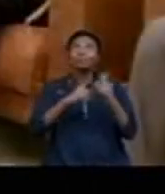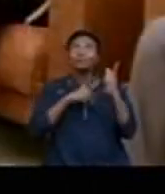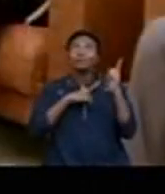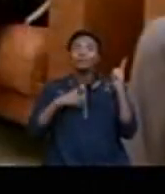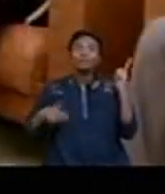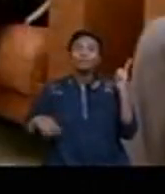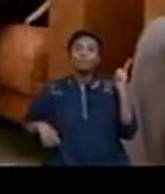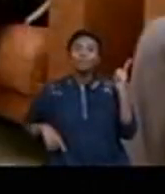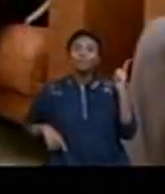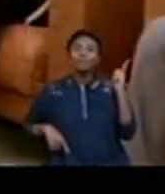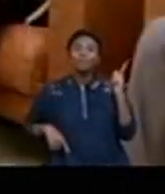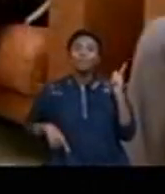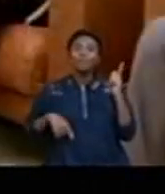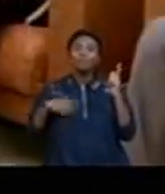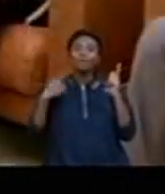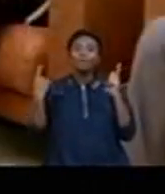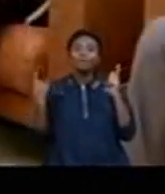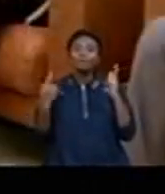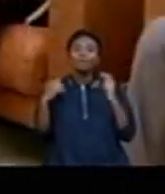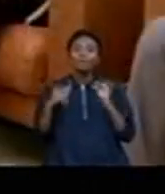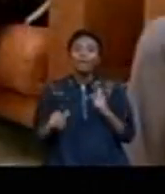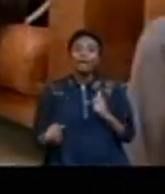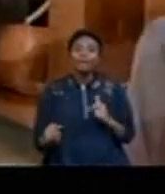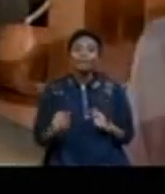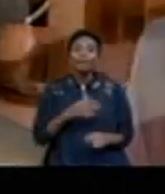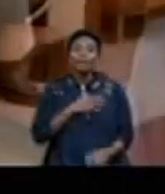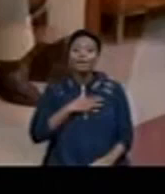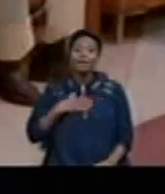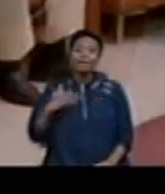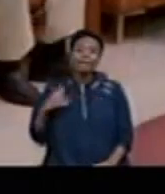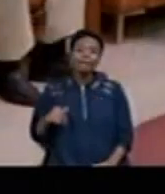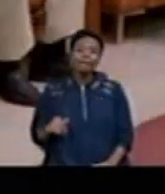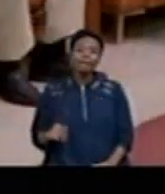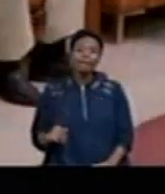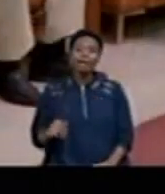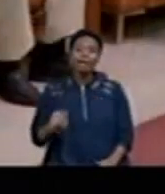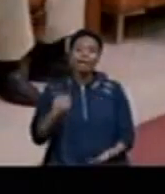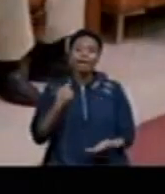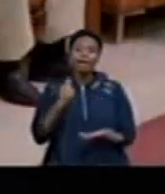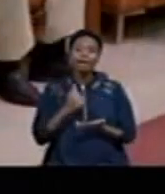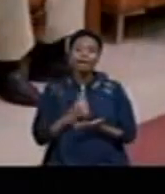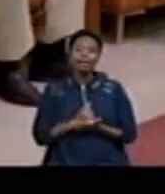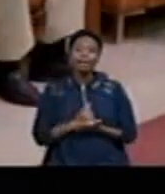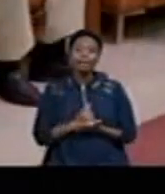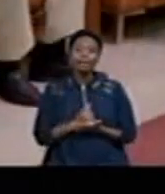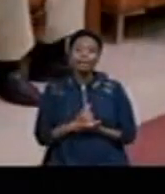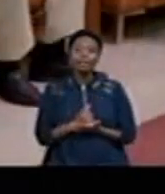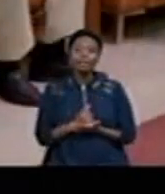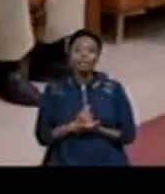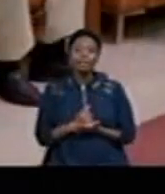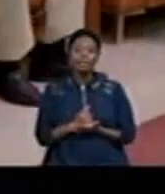To the Lord forever and ever.